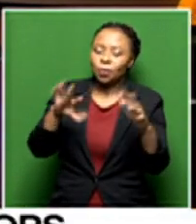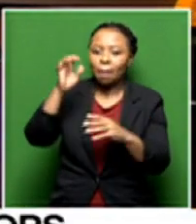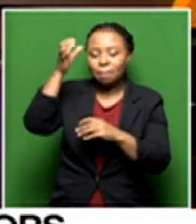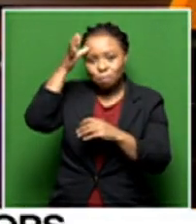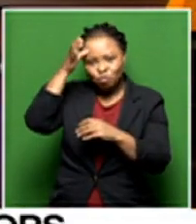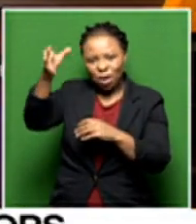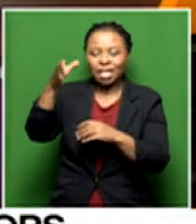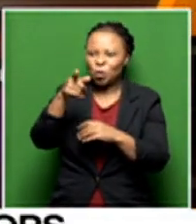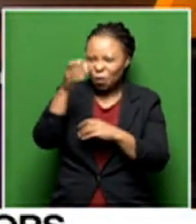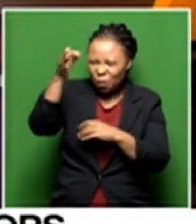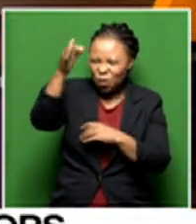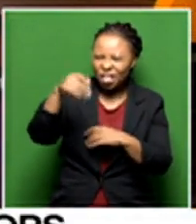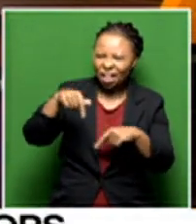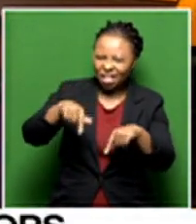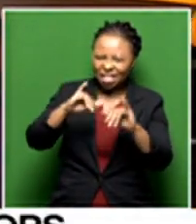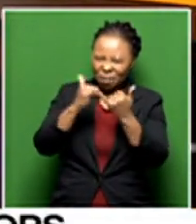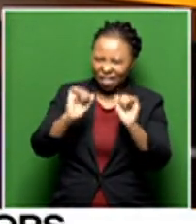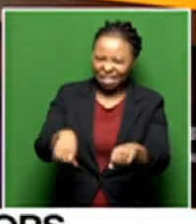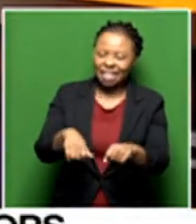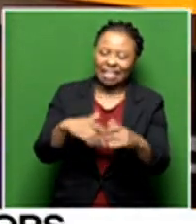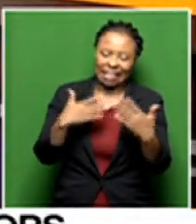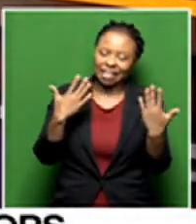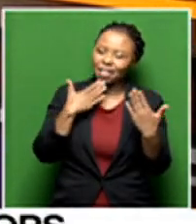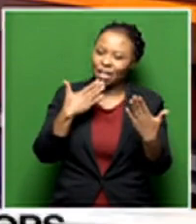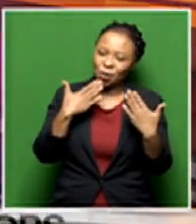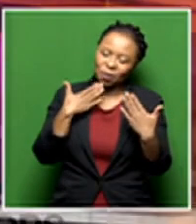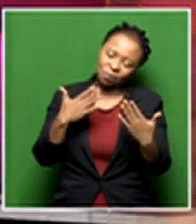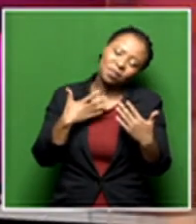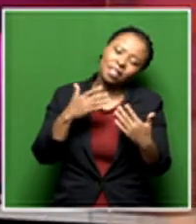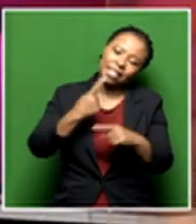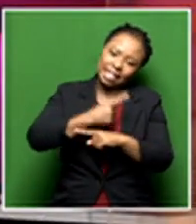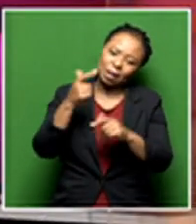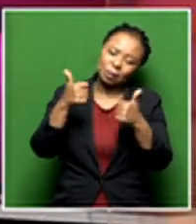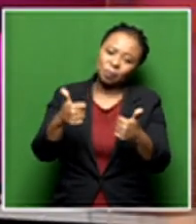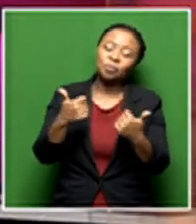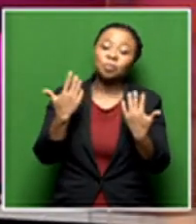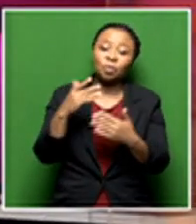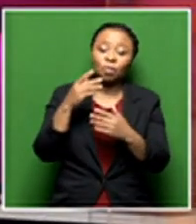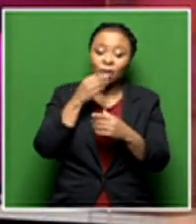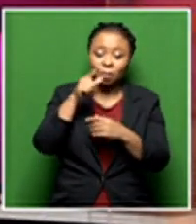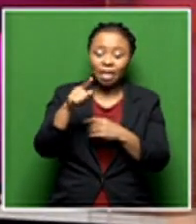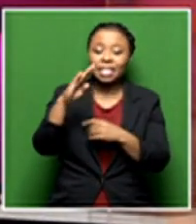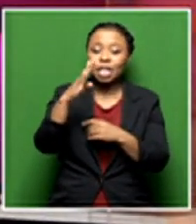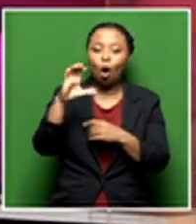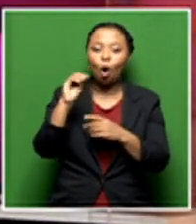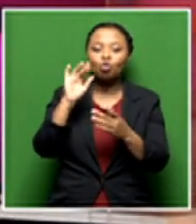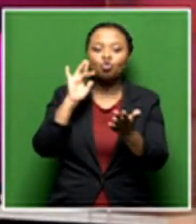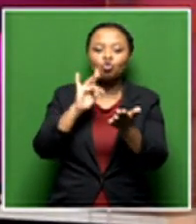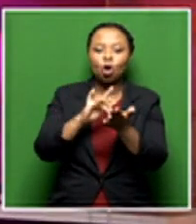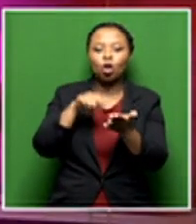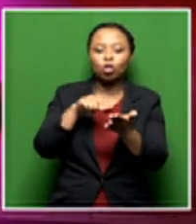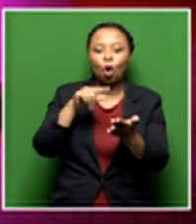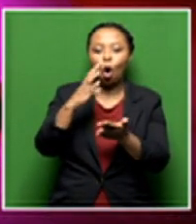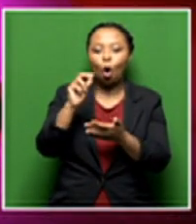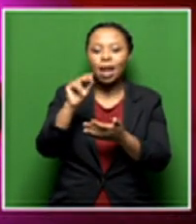are the future of this industry. Hey. Thank you very much. Great stuff. Do have a great day. Now, we just spoke to the CEO and founder of .connect